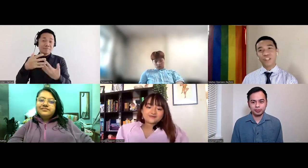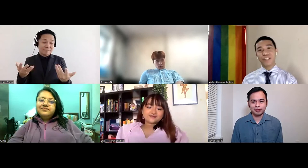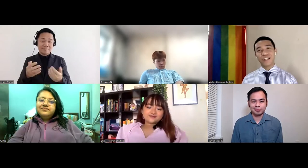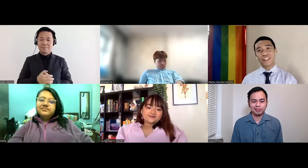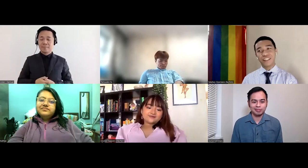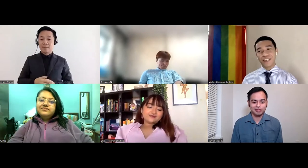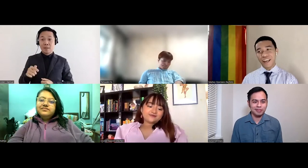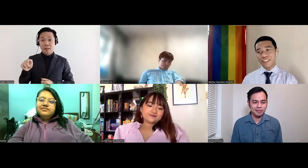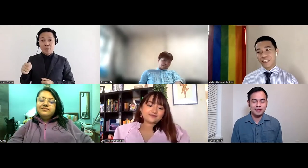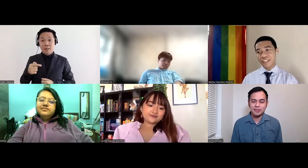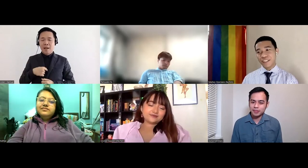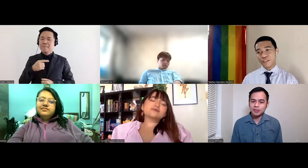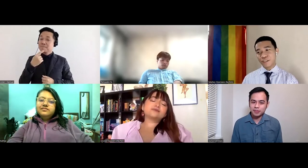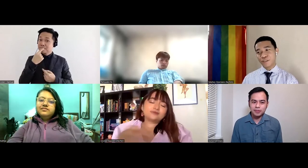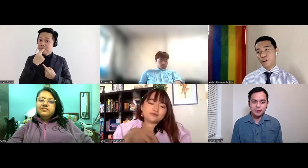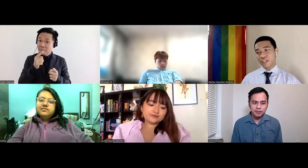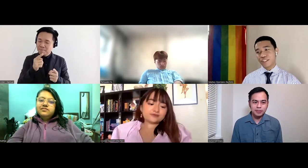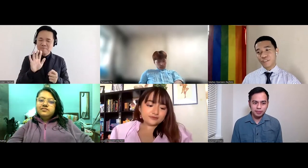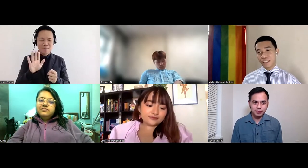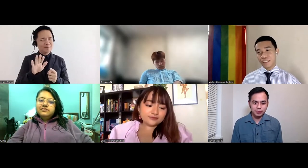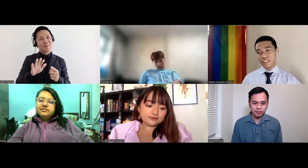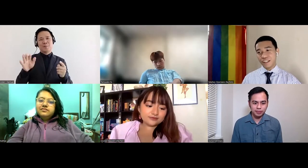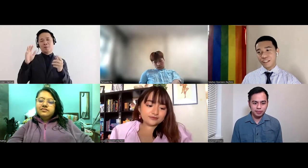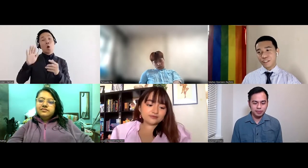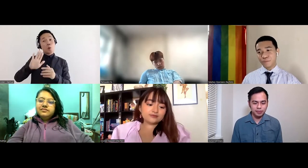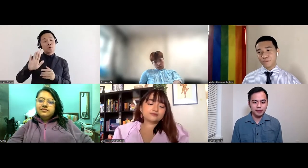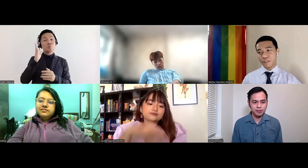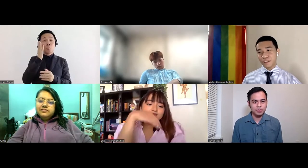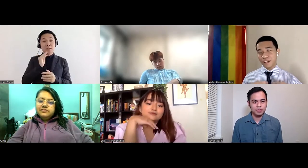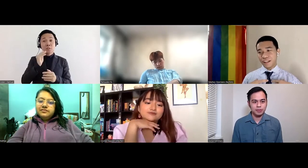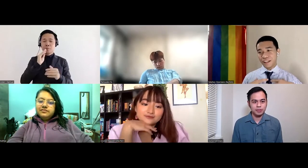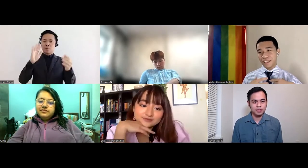power of storytelling. I think stories give us some